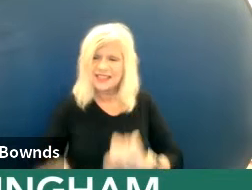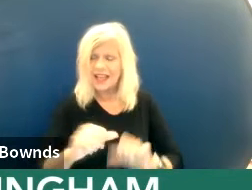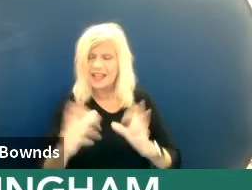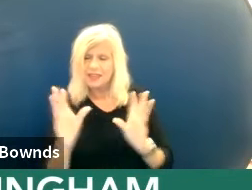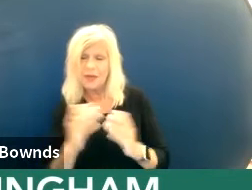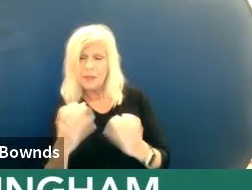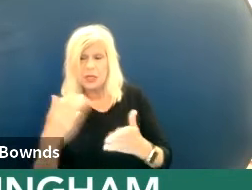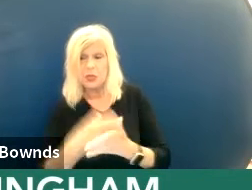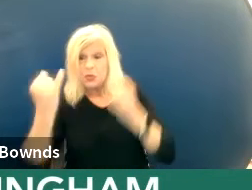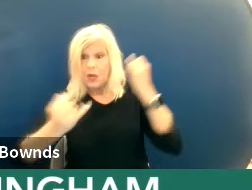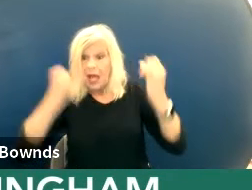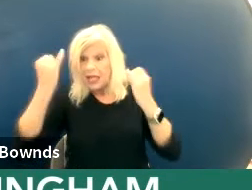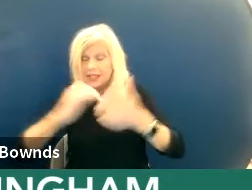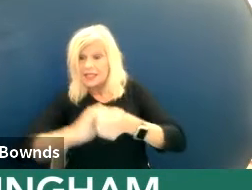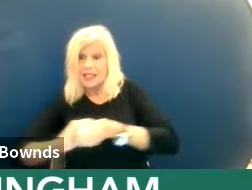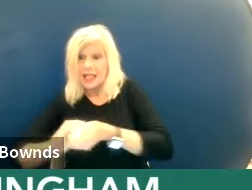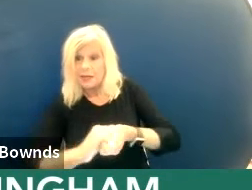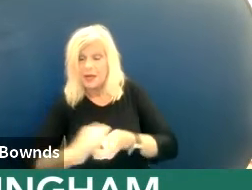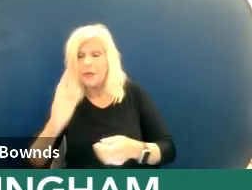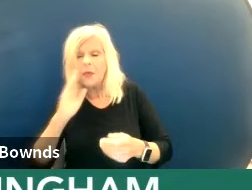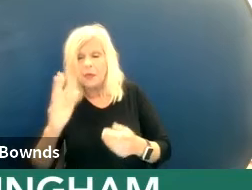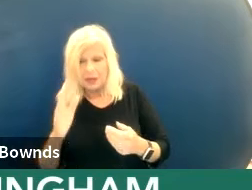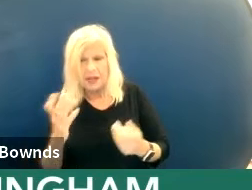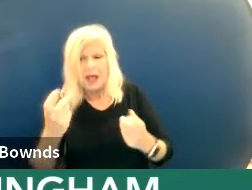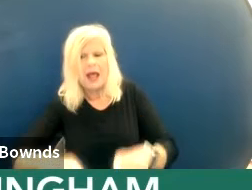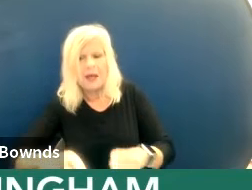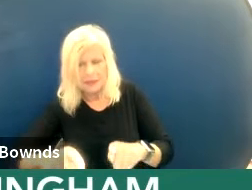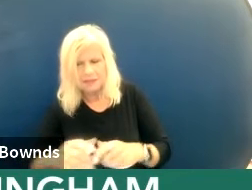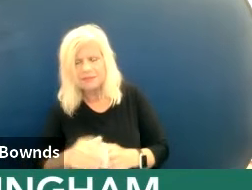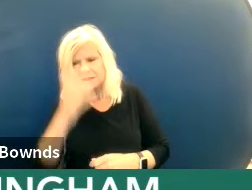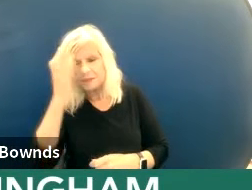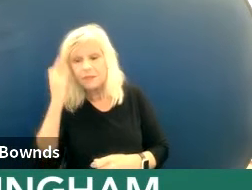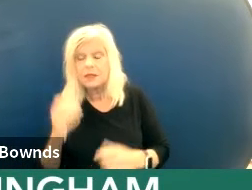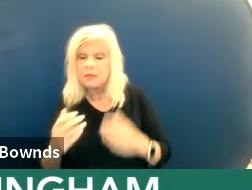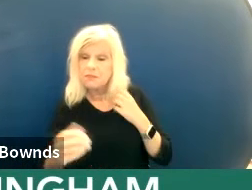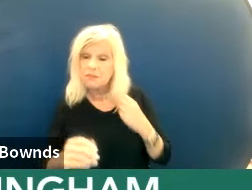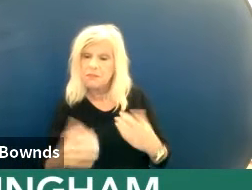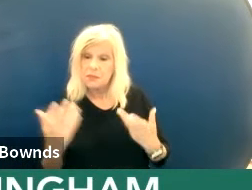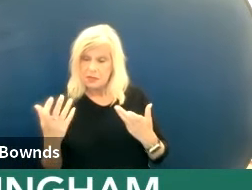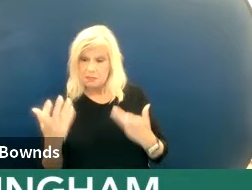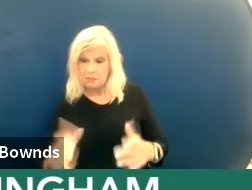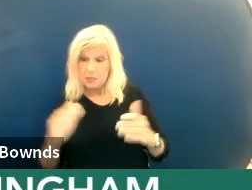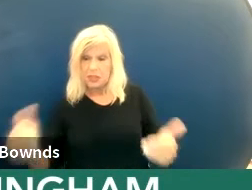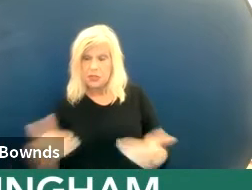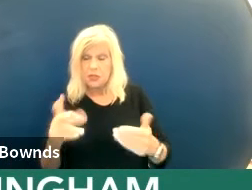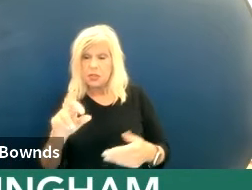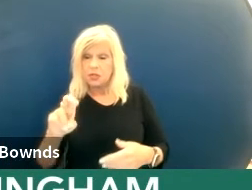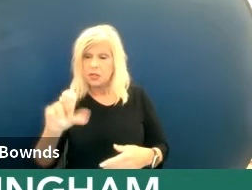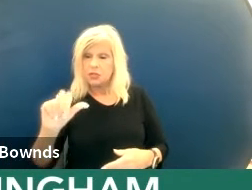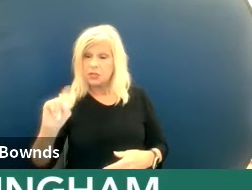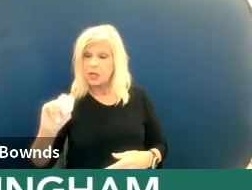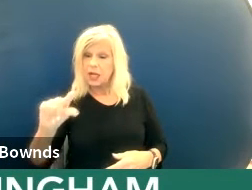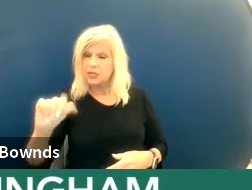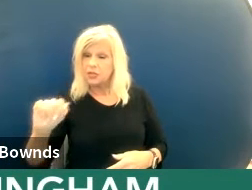ideas and collaborations will be generated. With that, I'd like to introduce Dr. Anjali